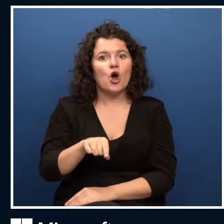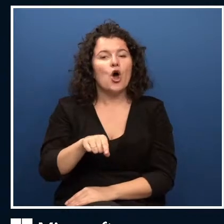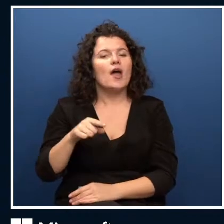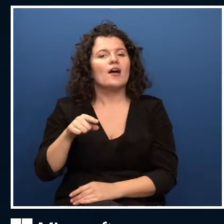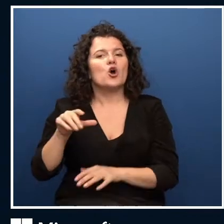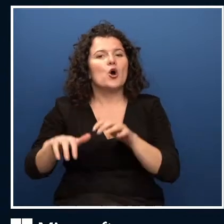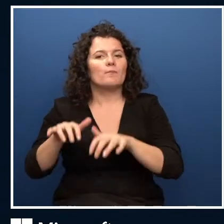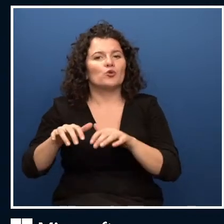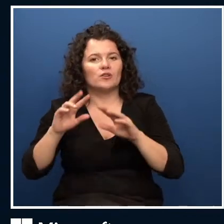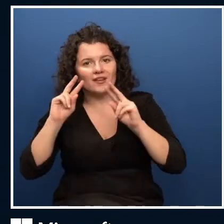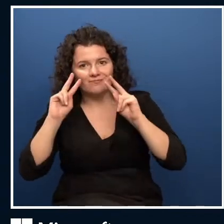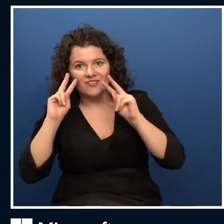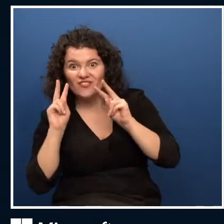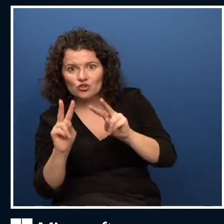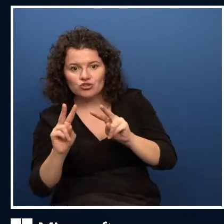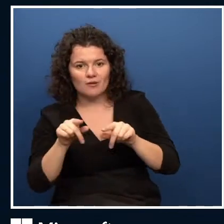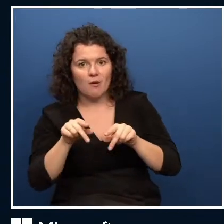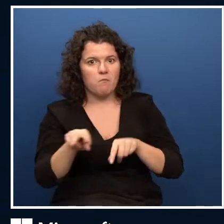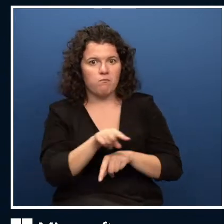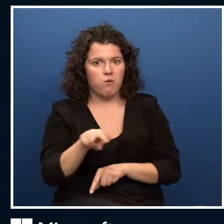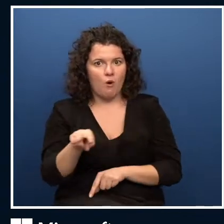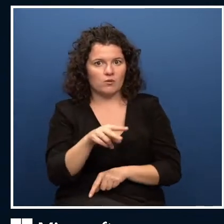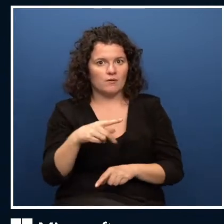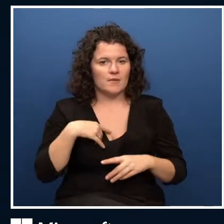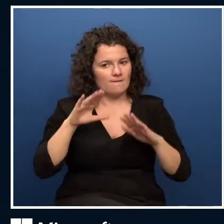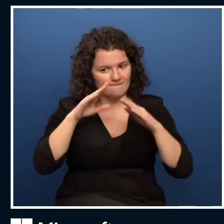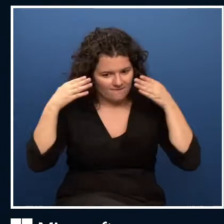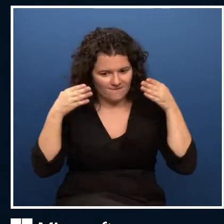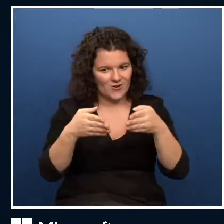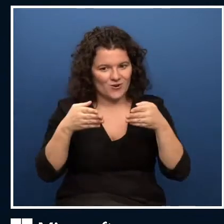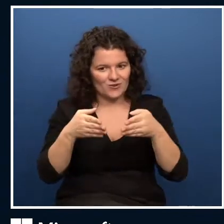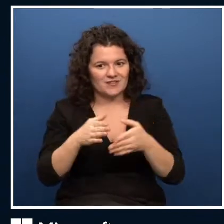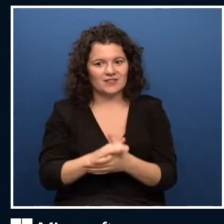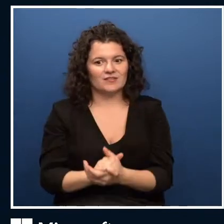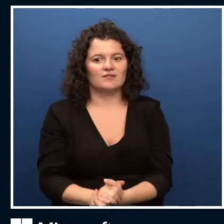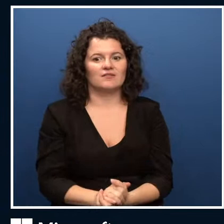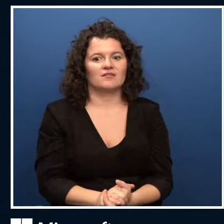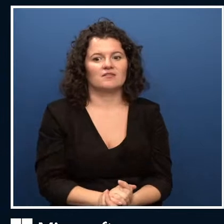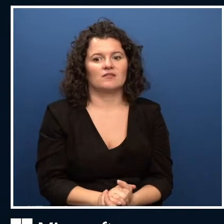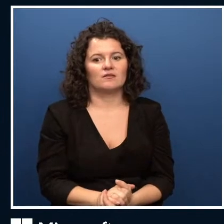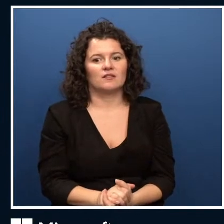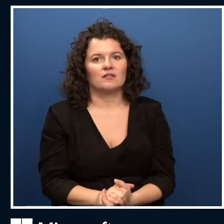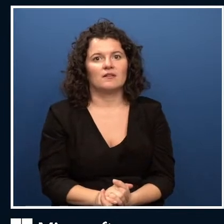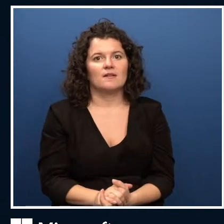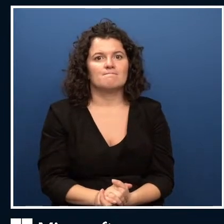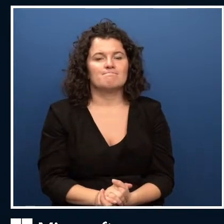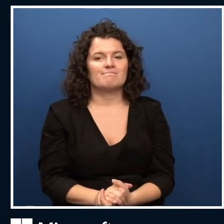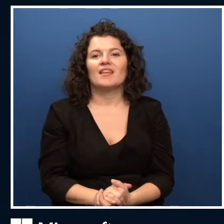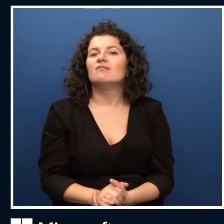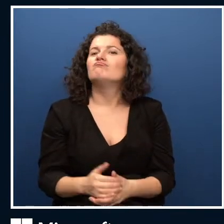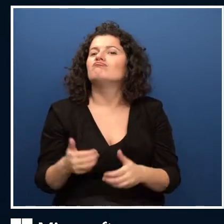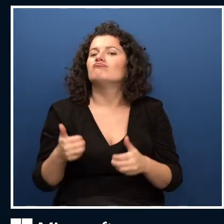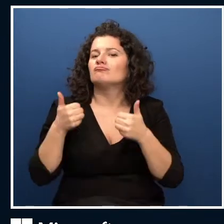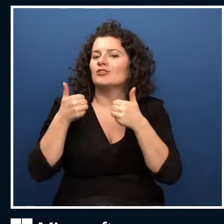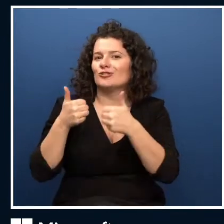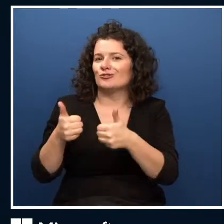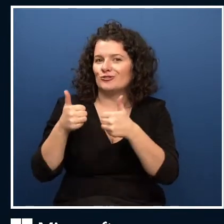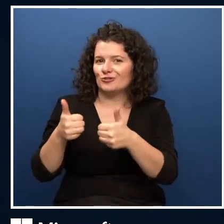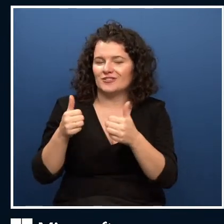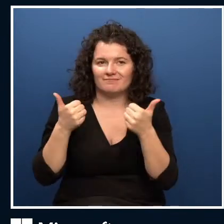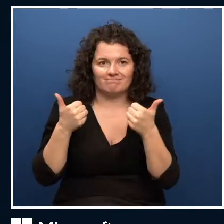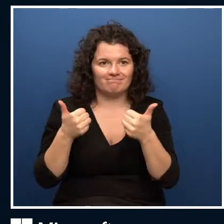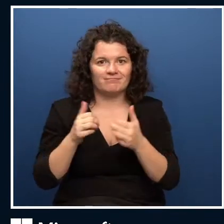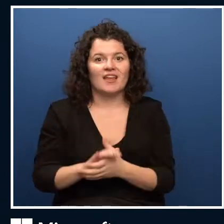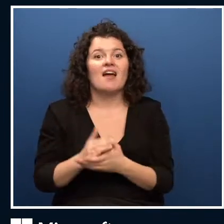here. Fantastic. Thank you. Okay, awesome. Before we get deep into the field of AI